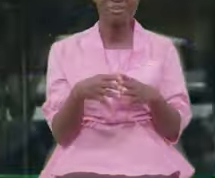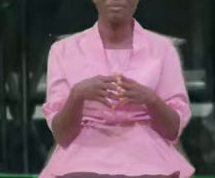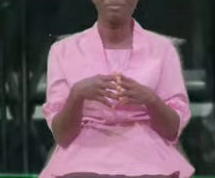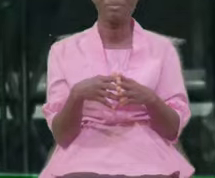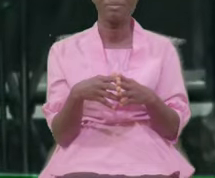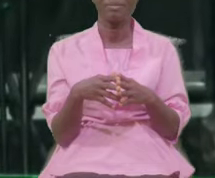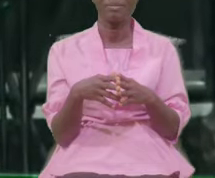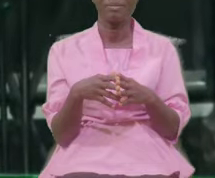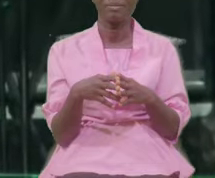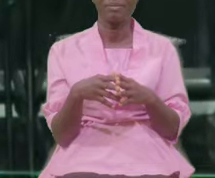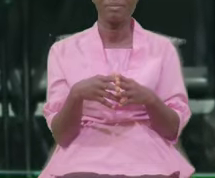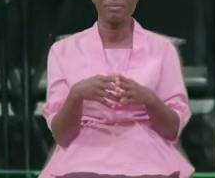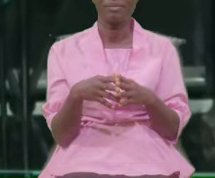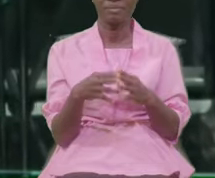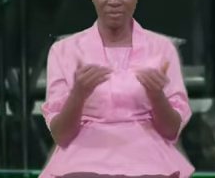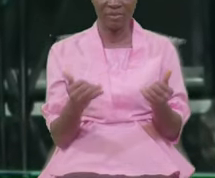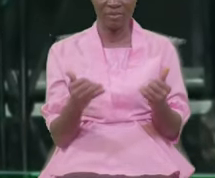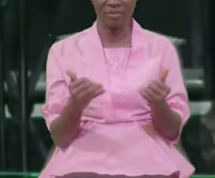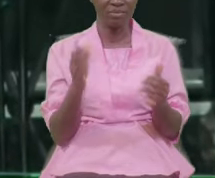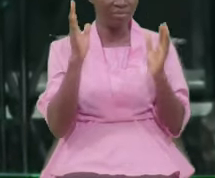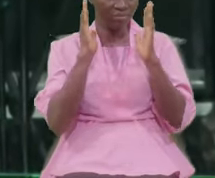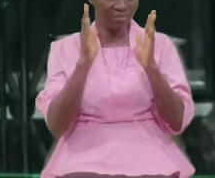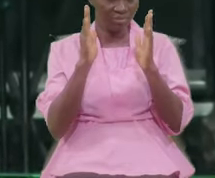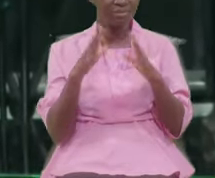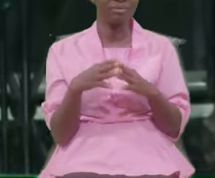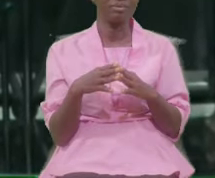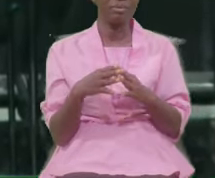can this if